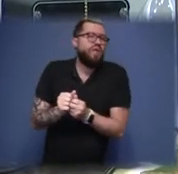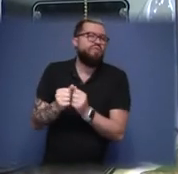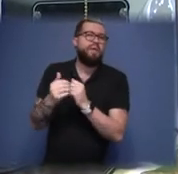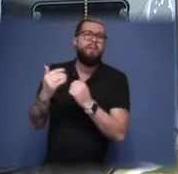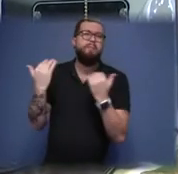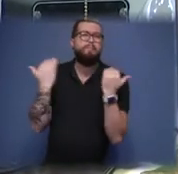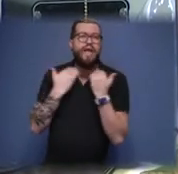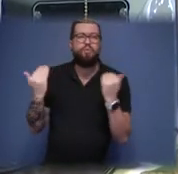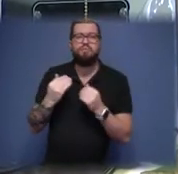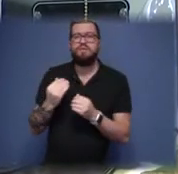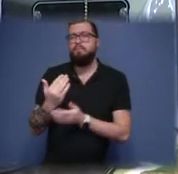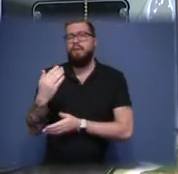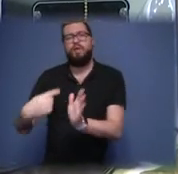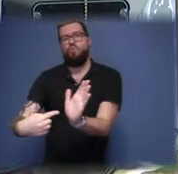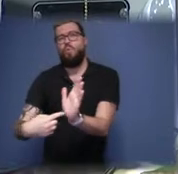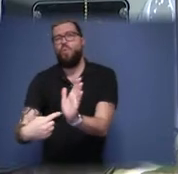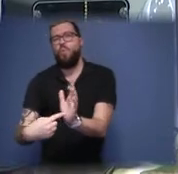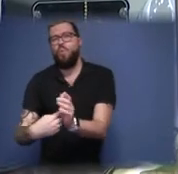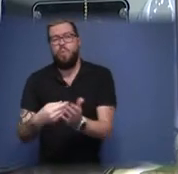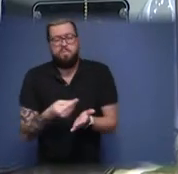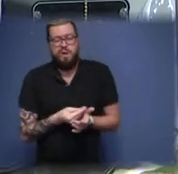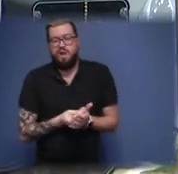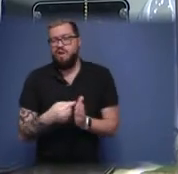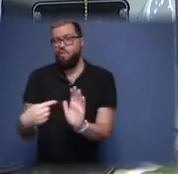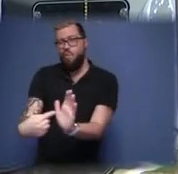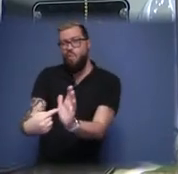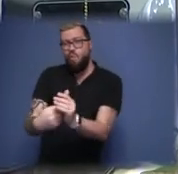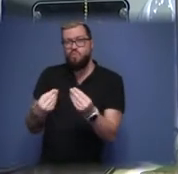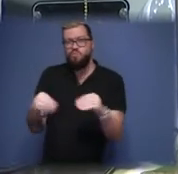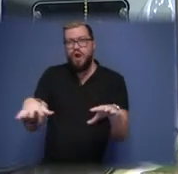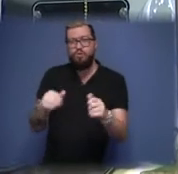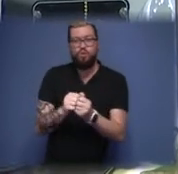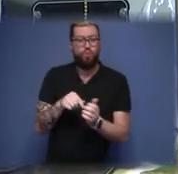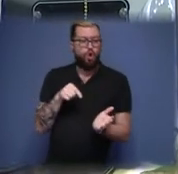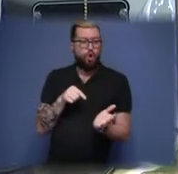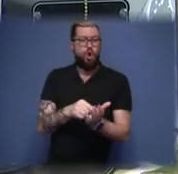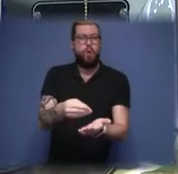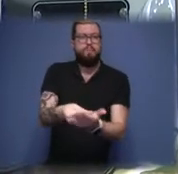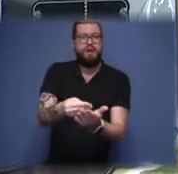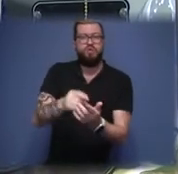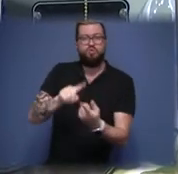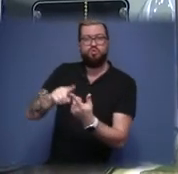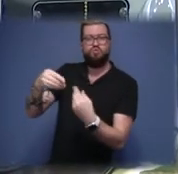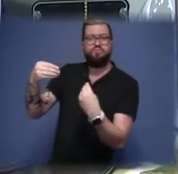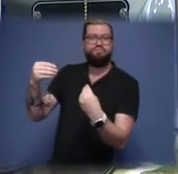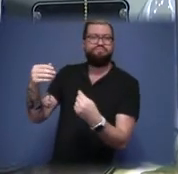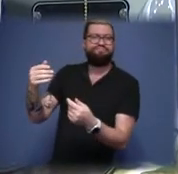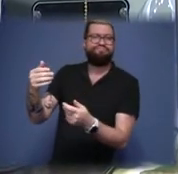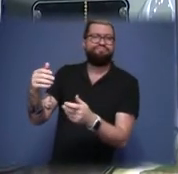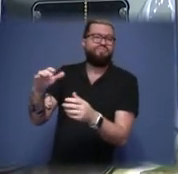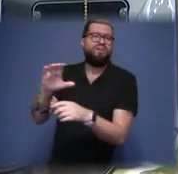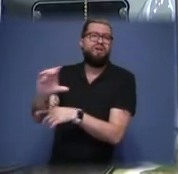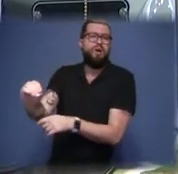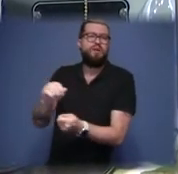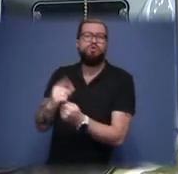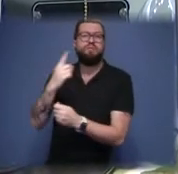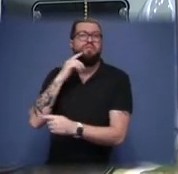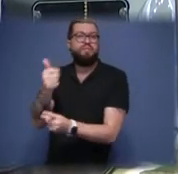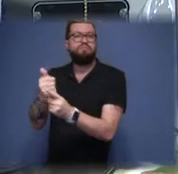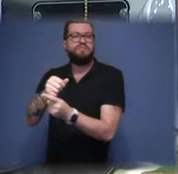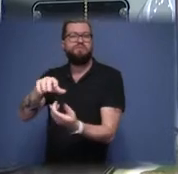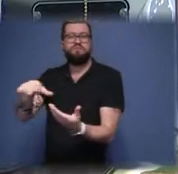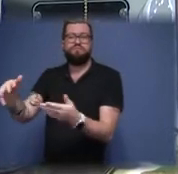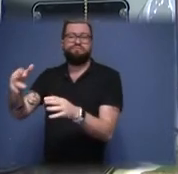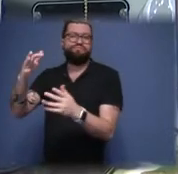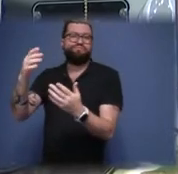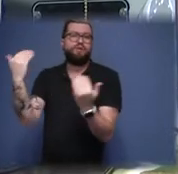owed property or money, or perhaps owe money to a vendor who has declared bankruptcy. So the purpose